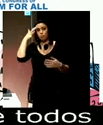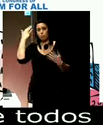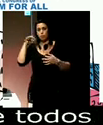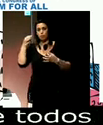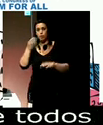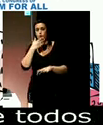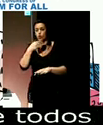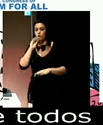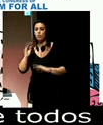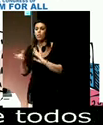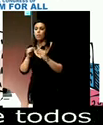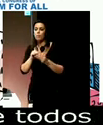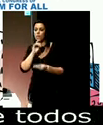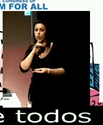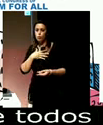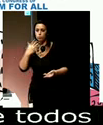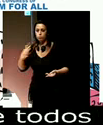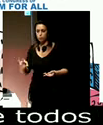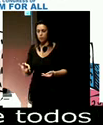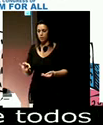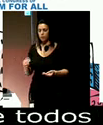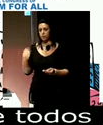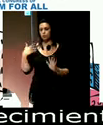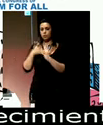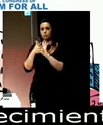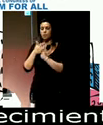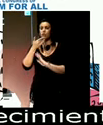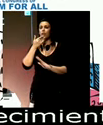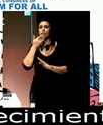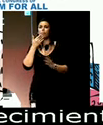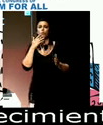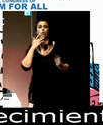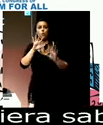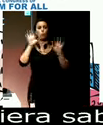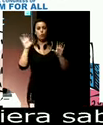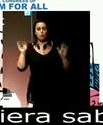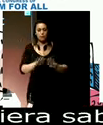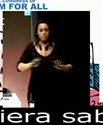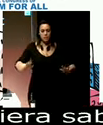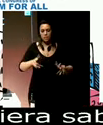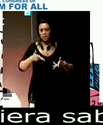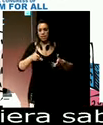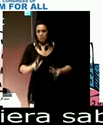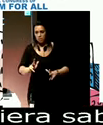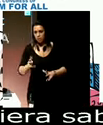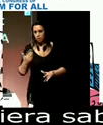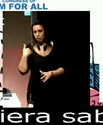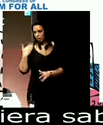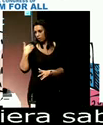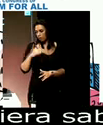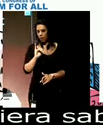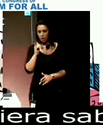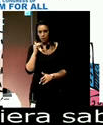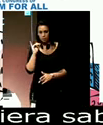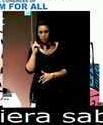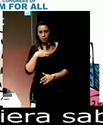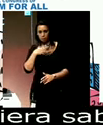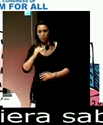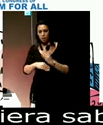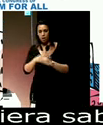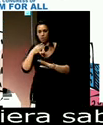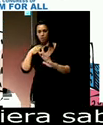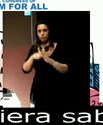don't know about the disability kinds, or they don't know how to adapt them. For example, about mobility, and maybe they